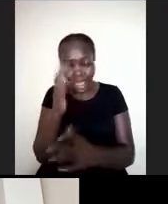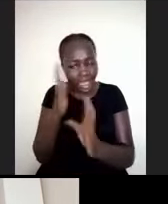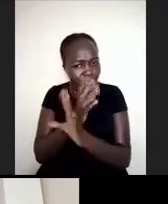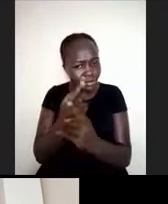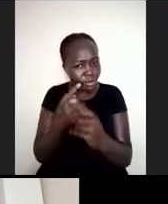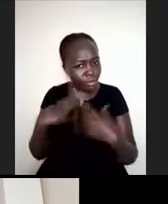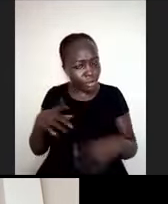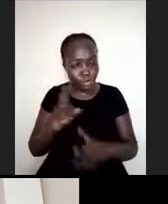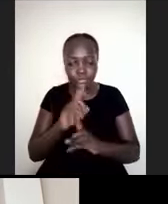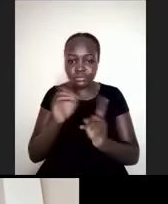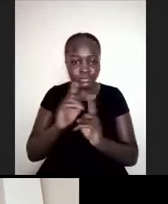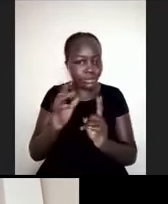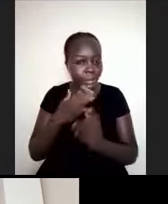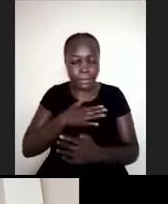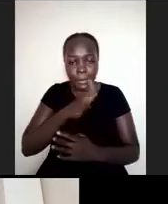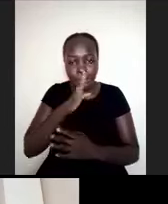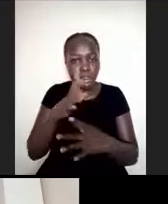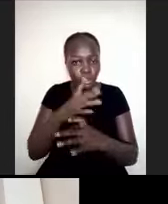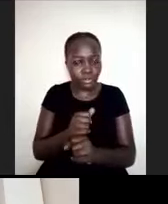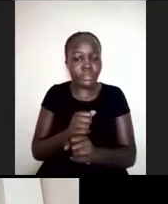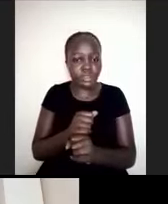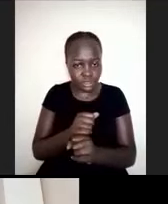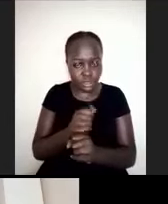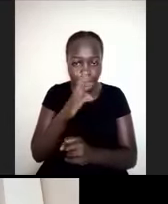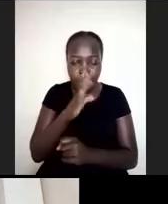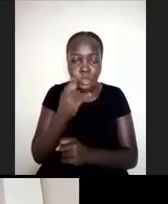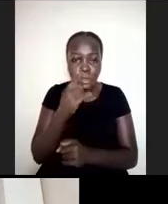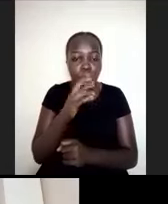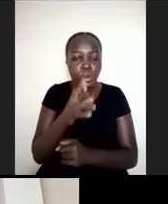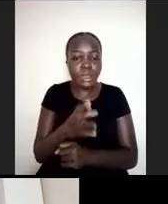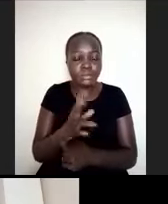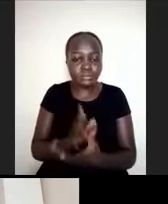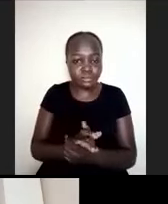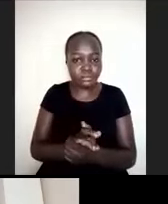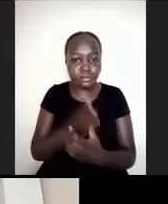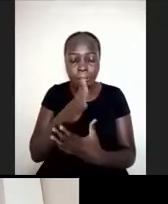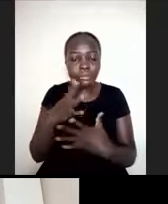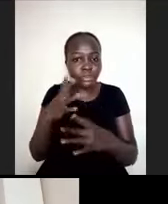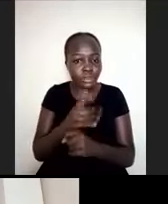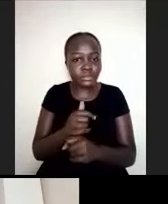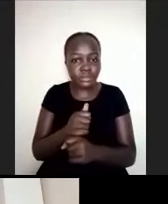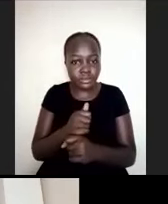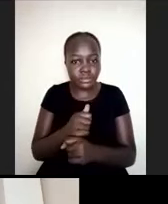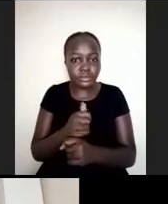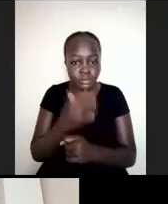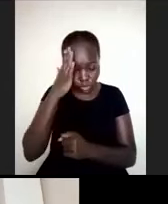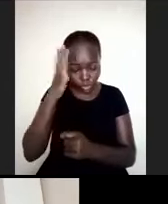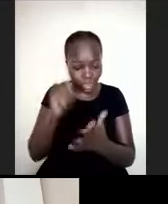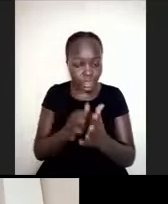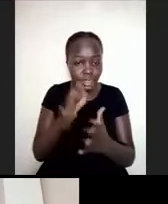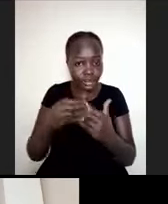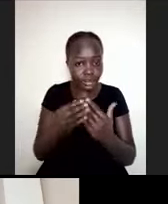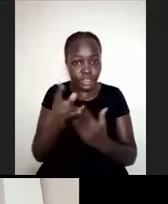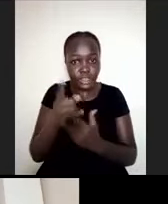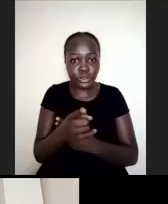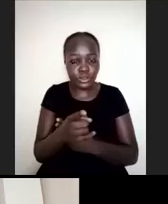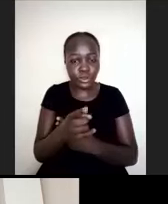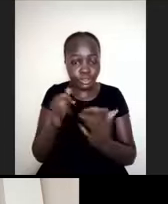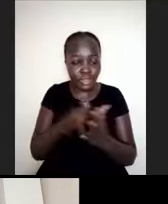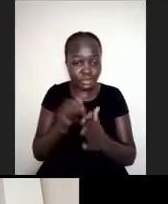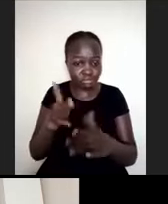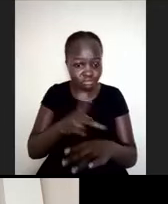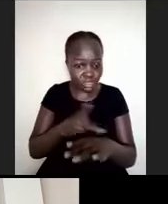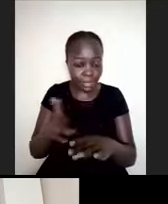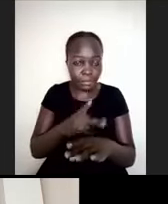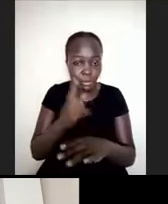Just be who you are. Yeah, just be confident. Know that he created you. This is